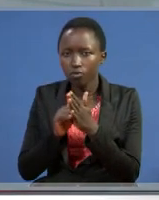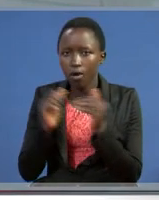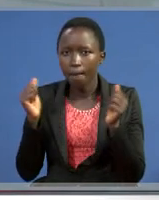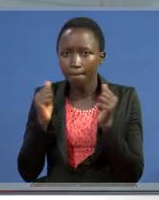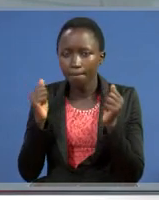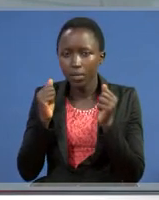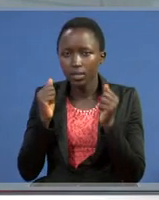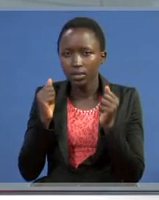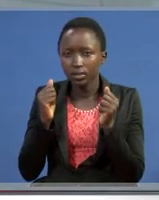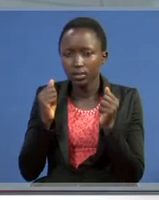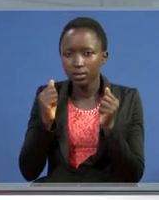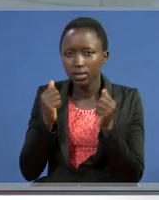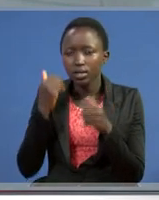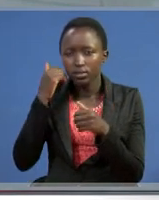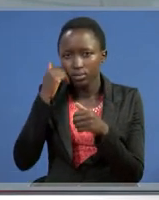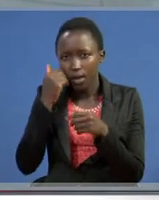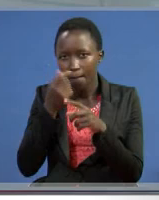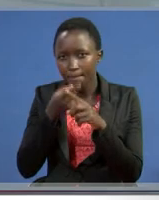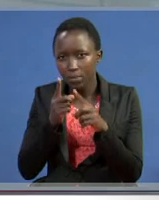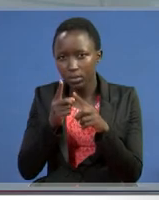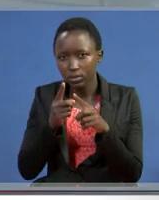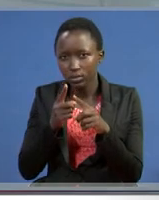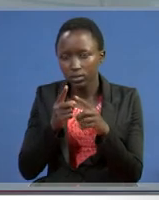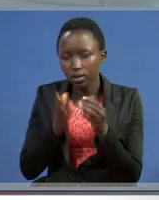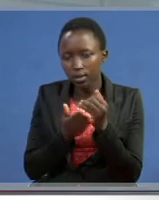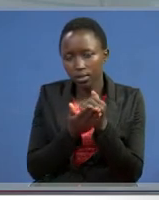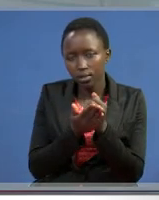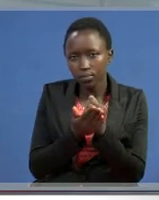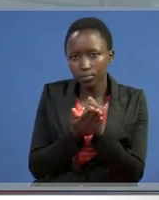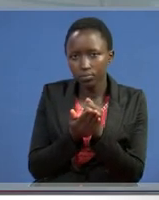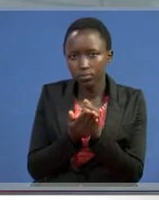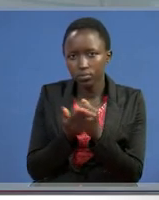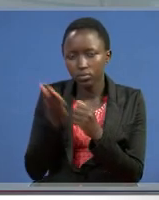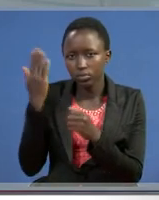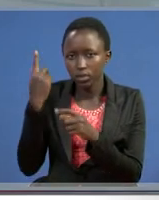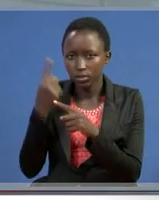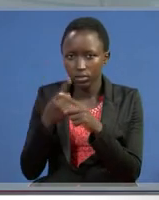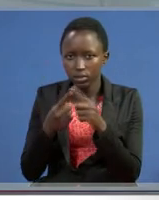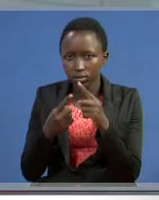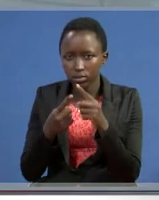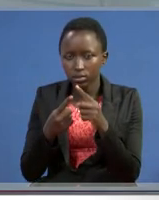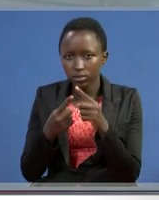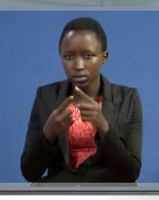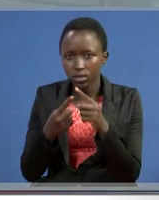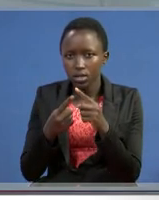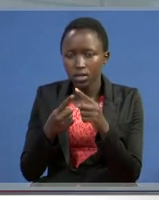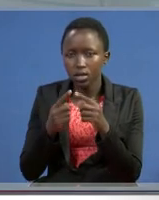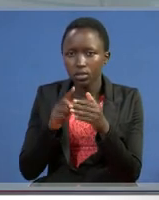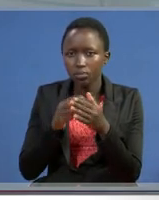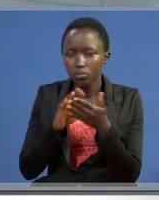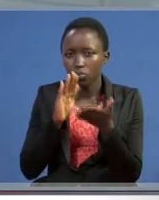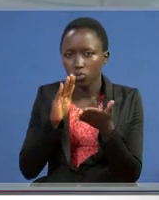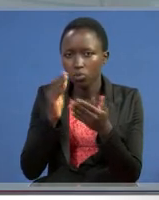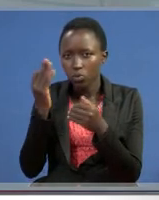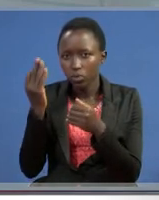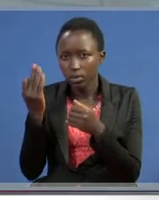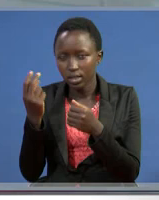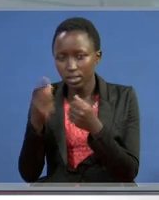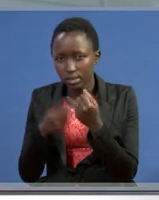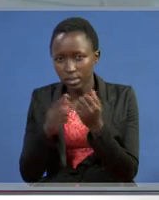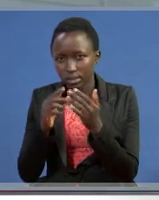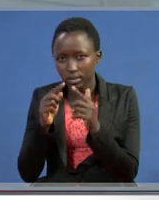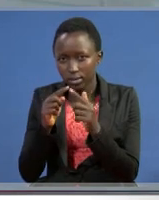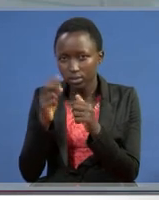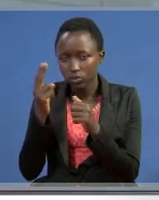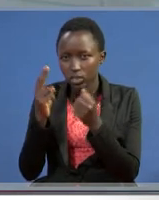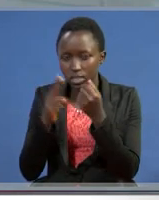malaria infections in the country but with interventions rather the past year the prevalence has since dropped from thirty six percent